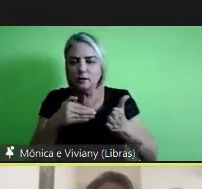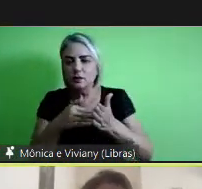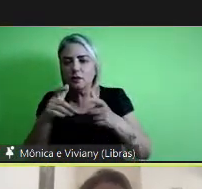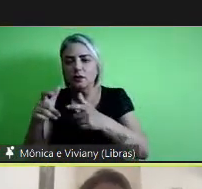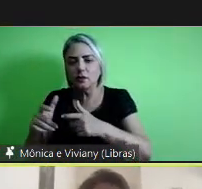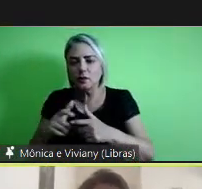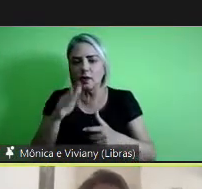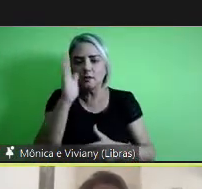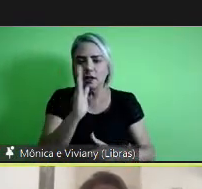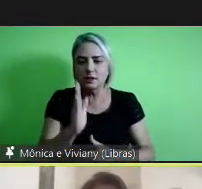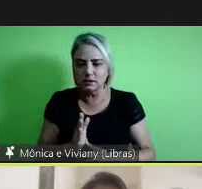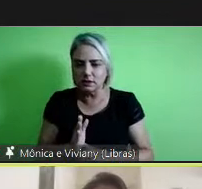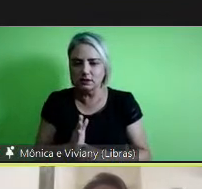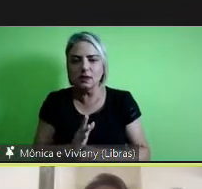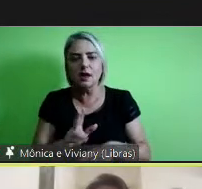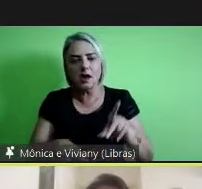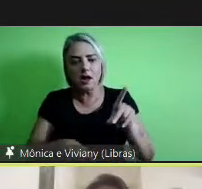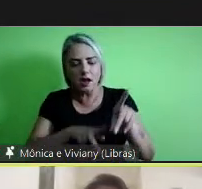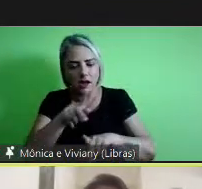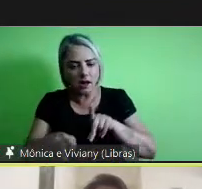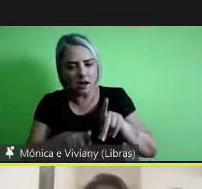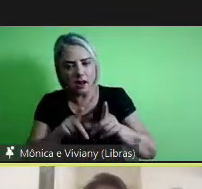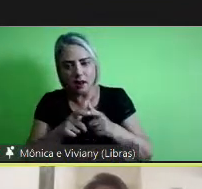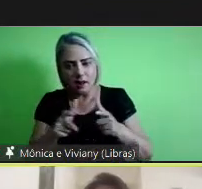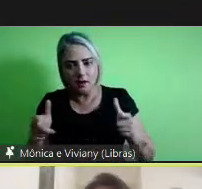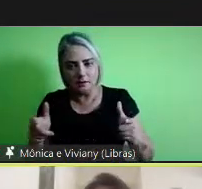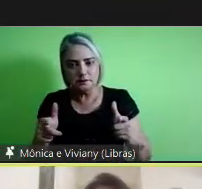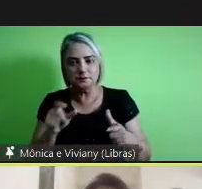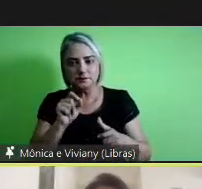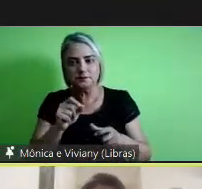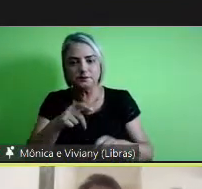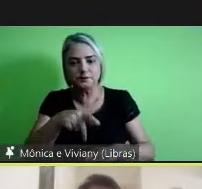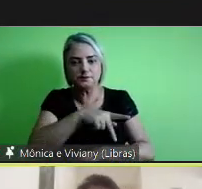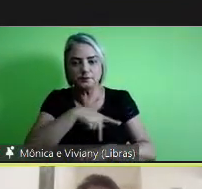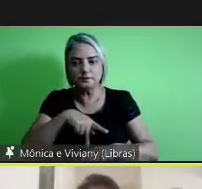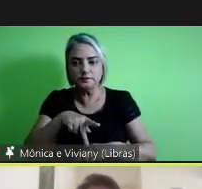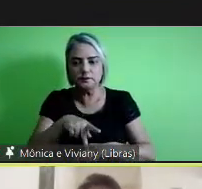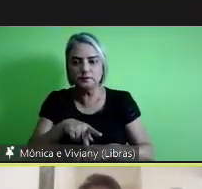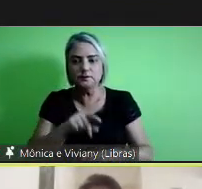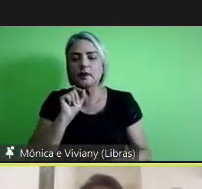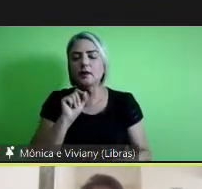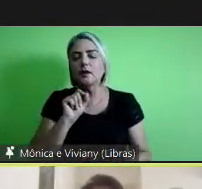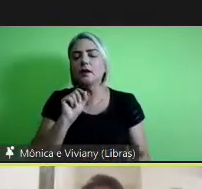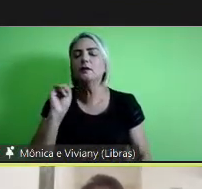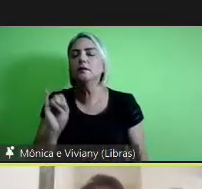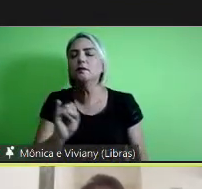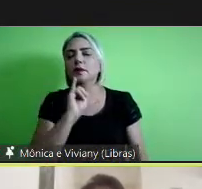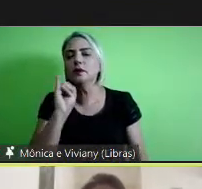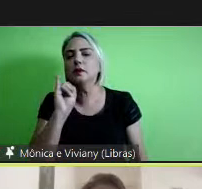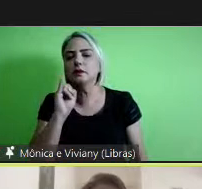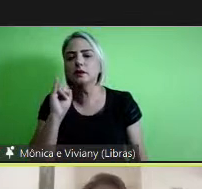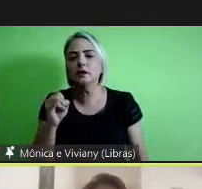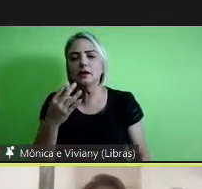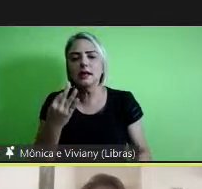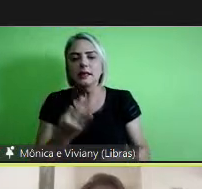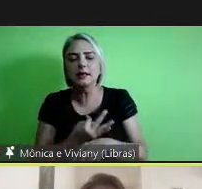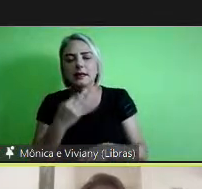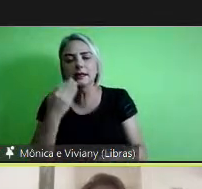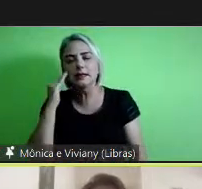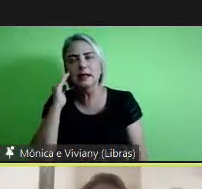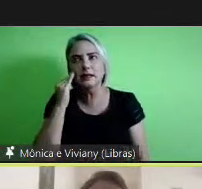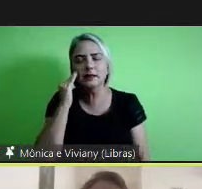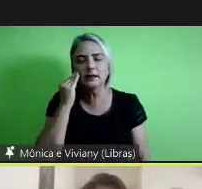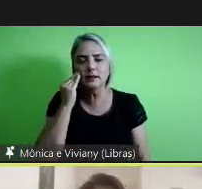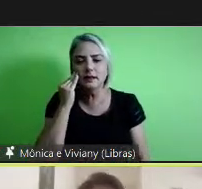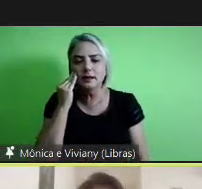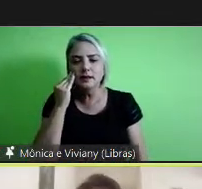national healthcare system, SUS, that provides coverage for most of the population. And what is important